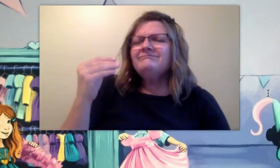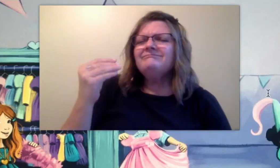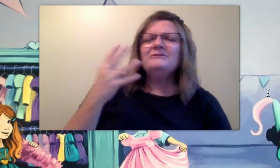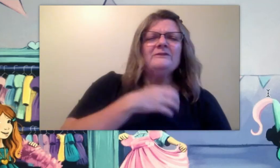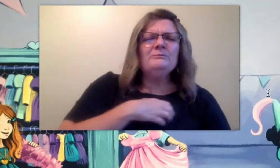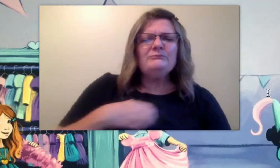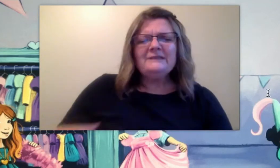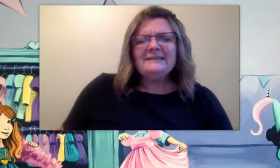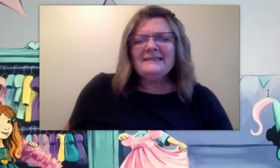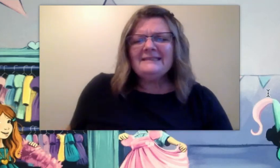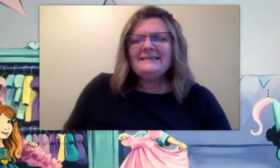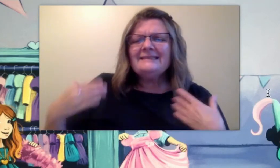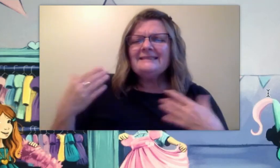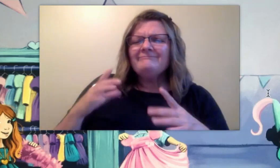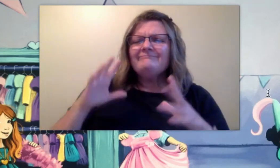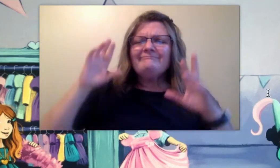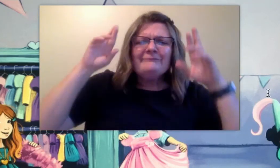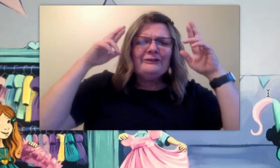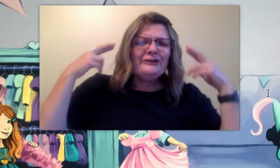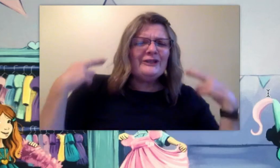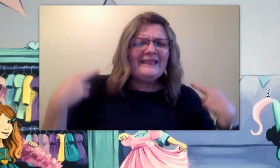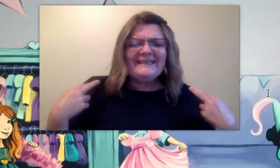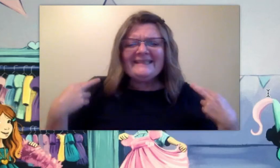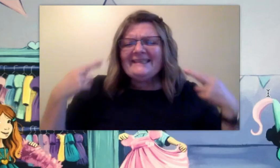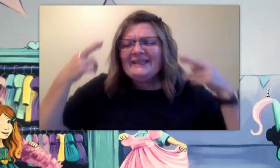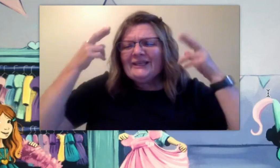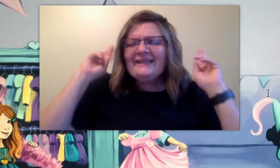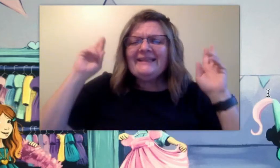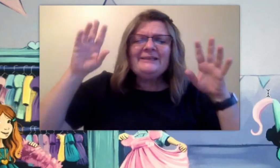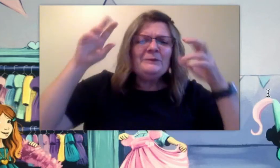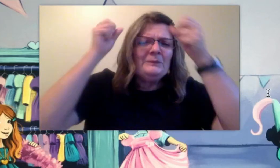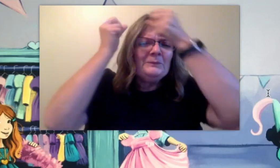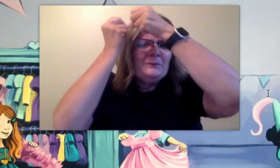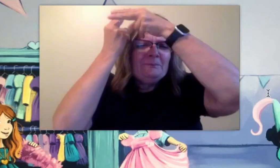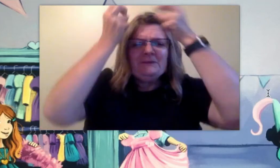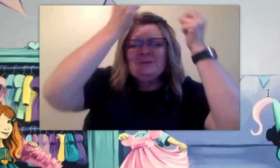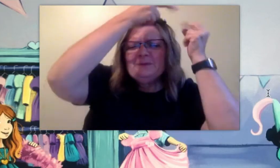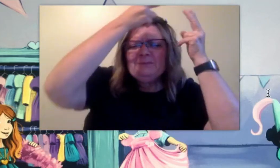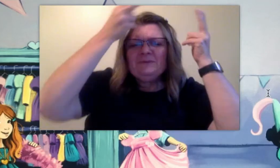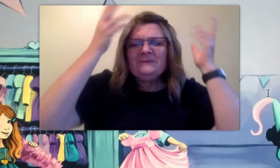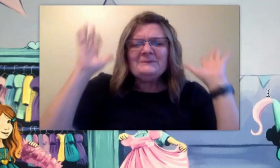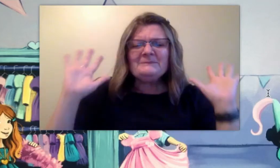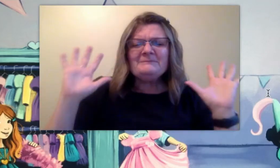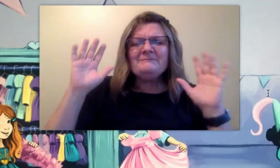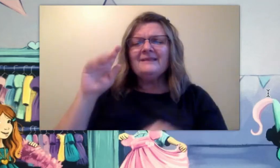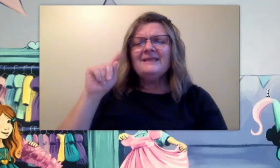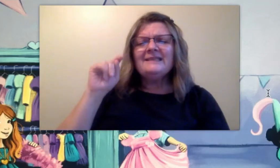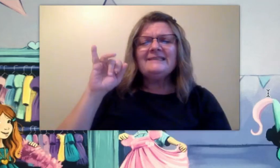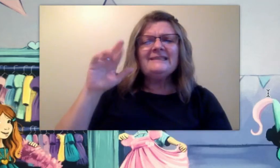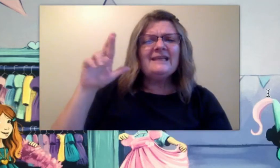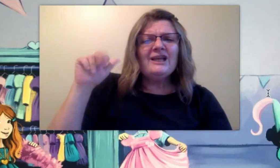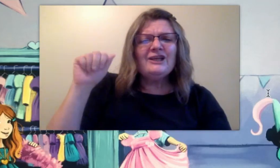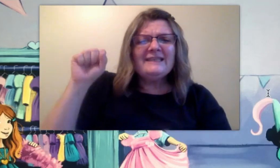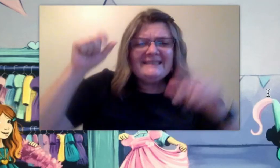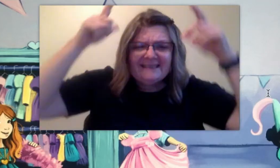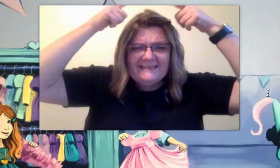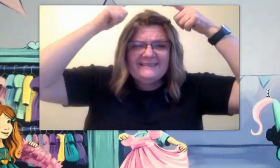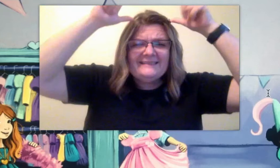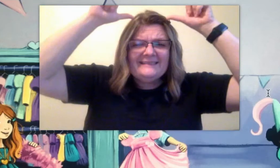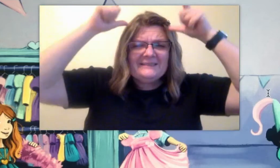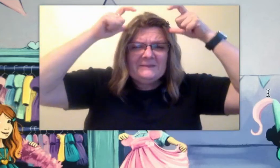tale characters, styled in curls, ribbons, and sparkling tiaras.